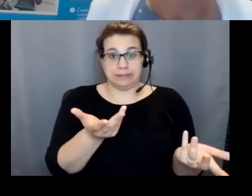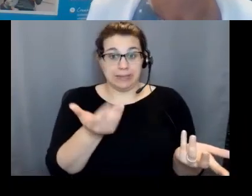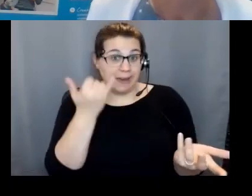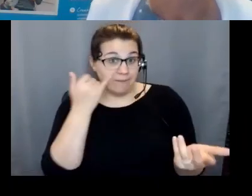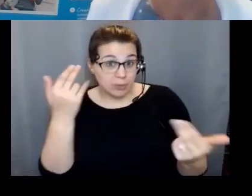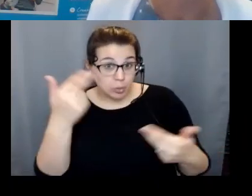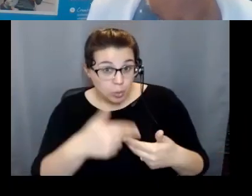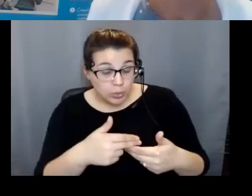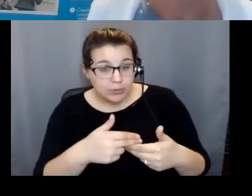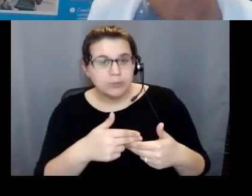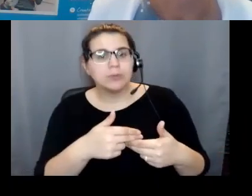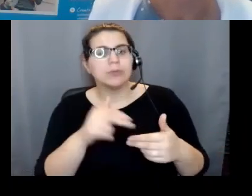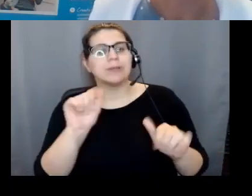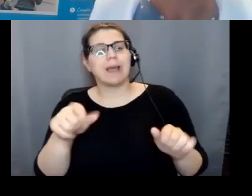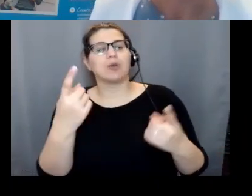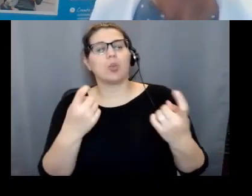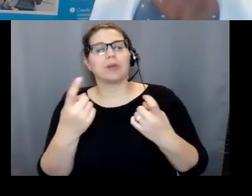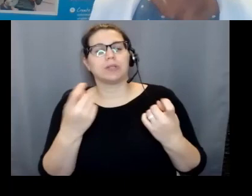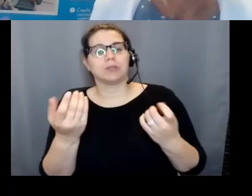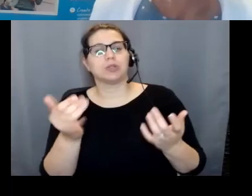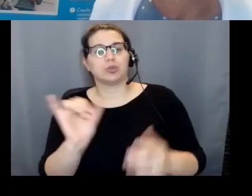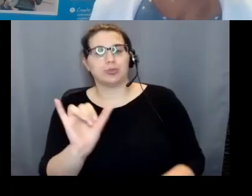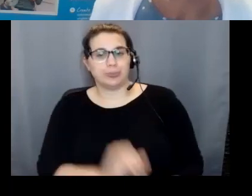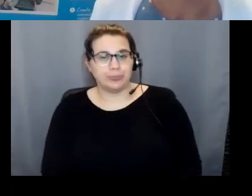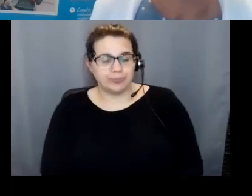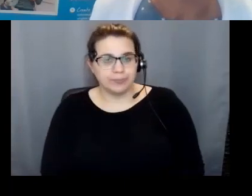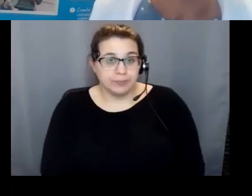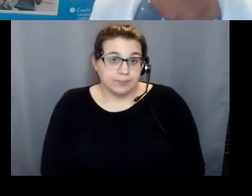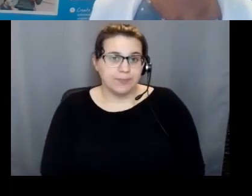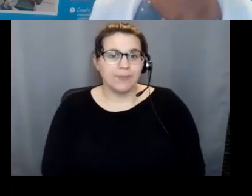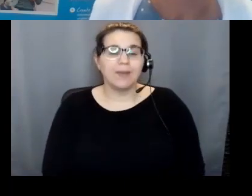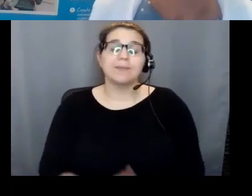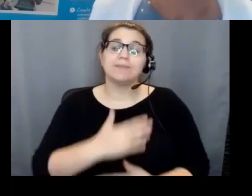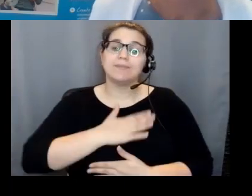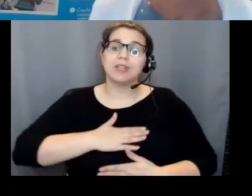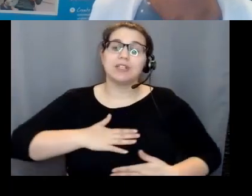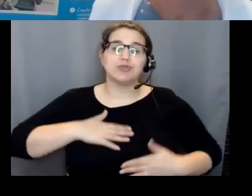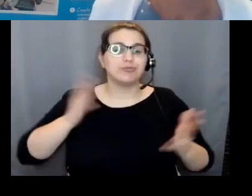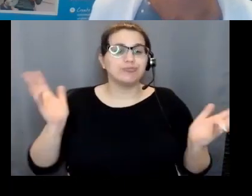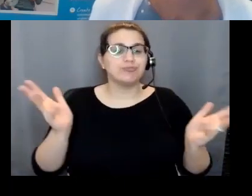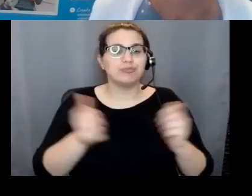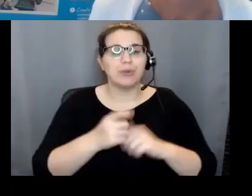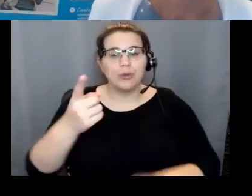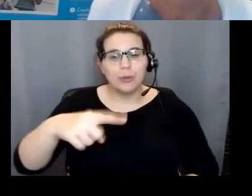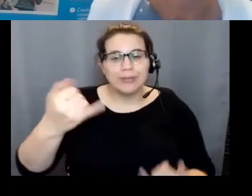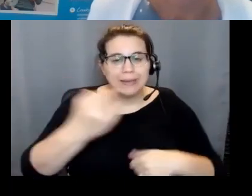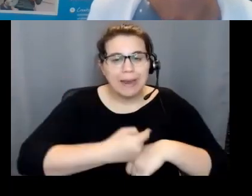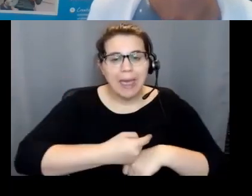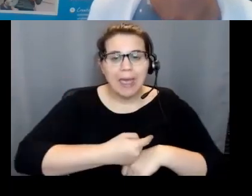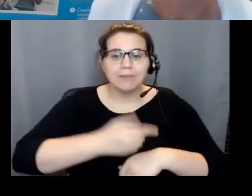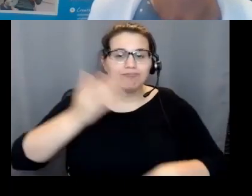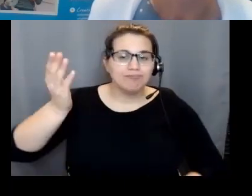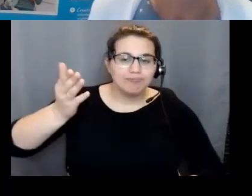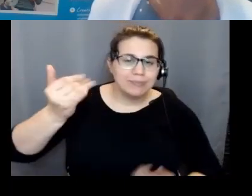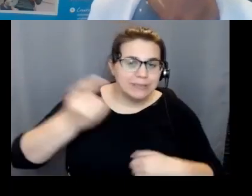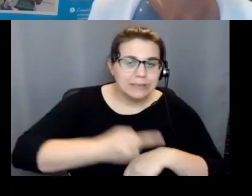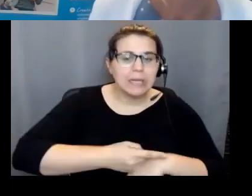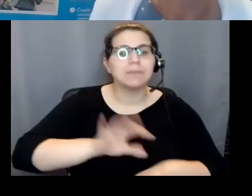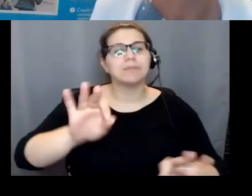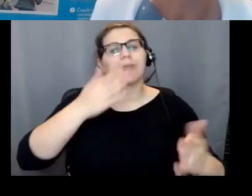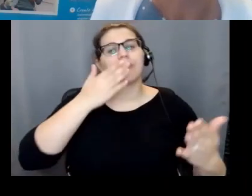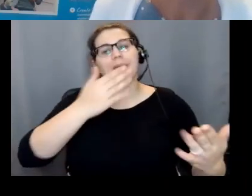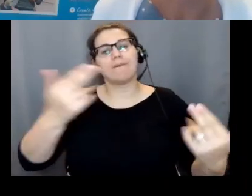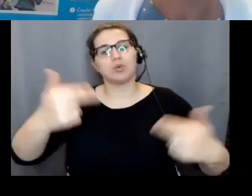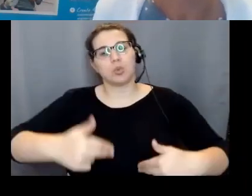the opportunity to ask questions at the end. So it's been a pleasure to have you all with us today. And thank you so much for